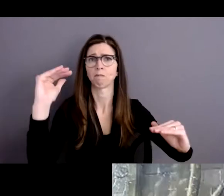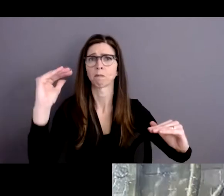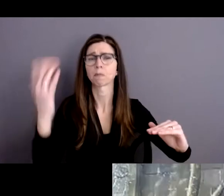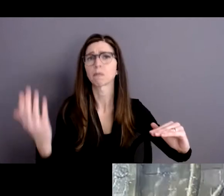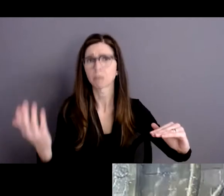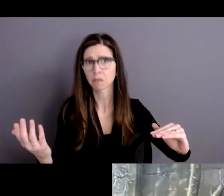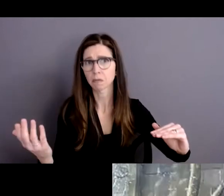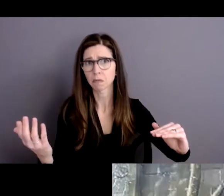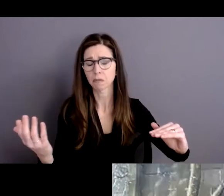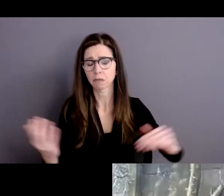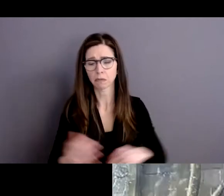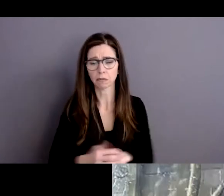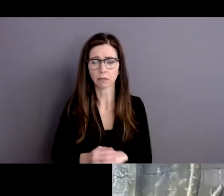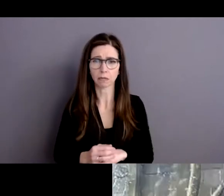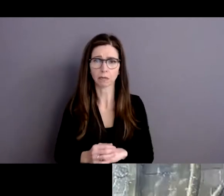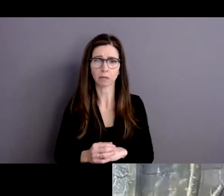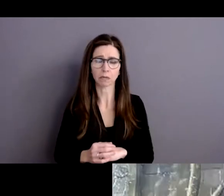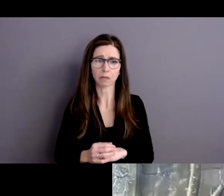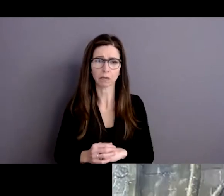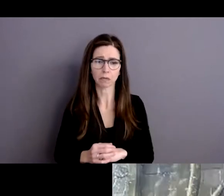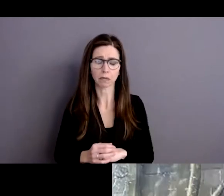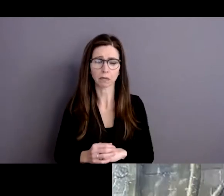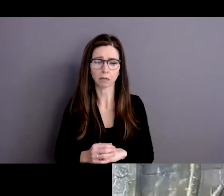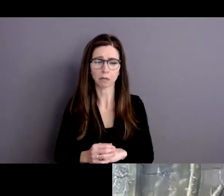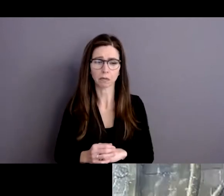It really doesn't take much